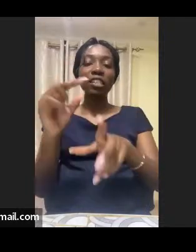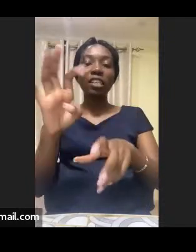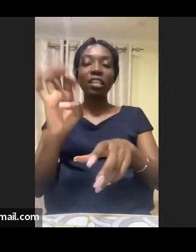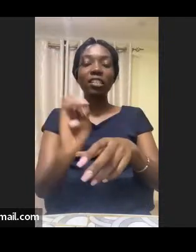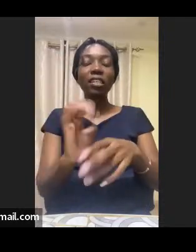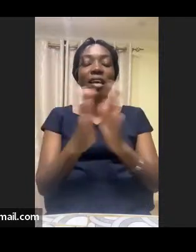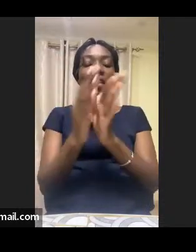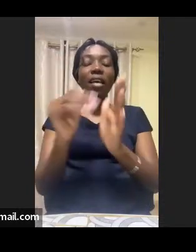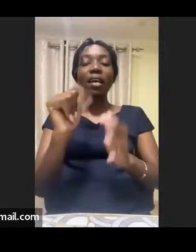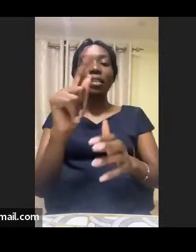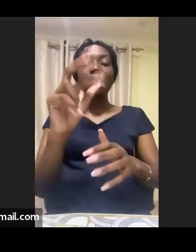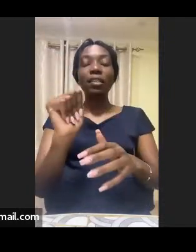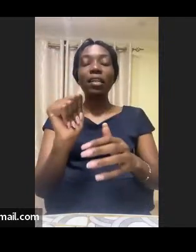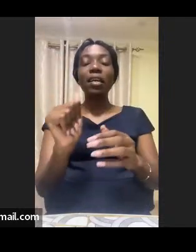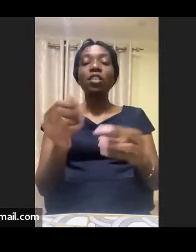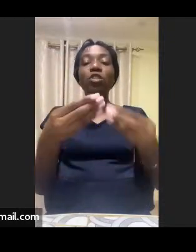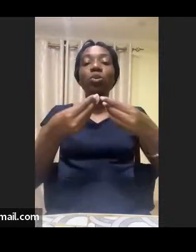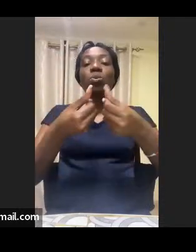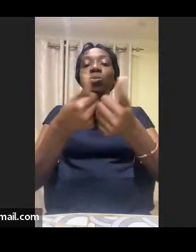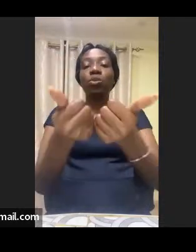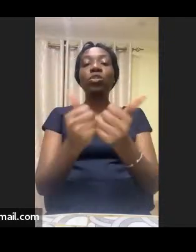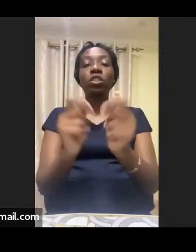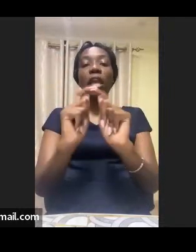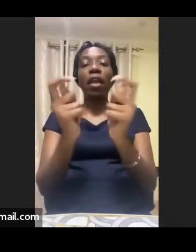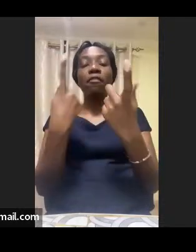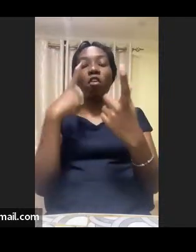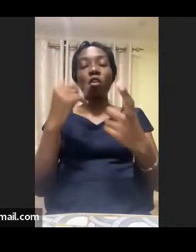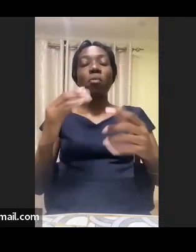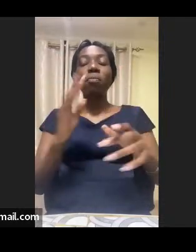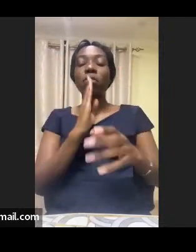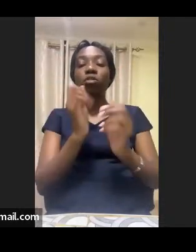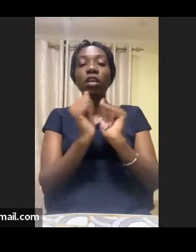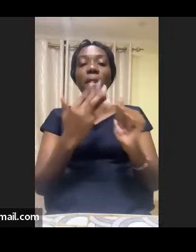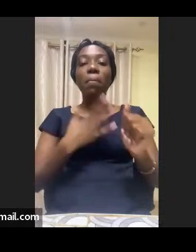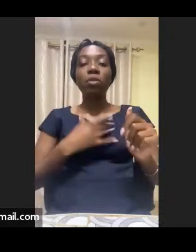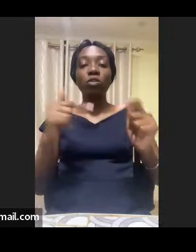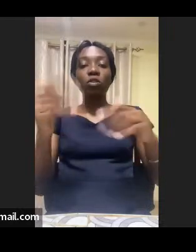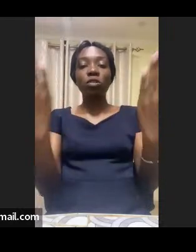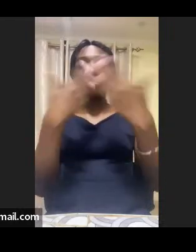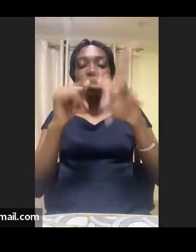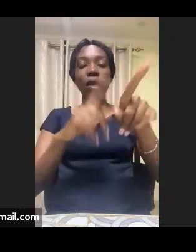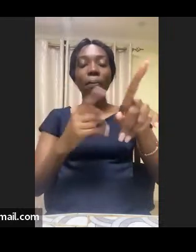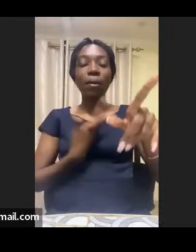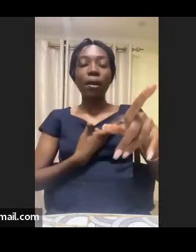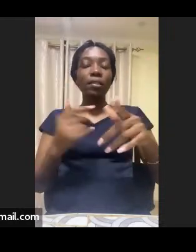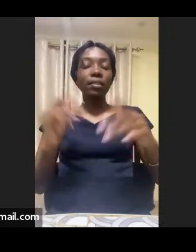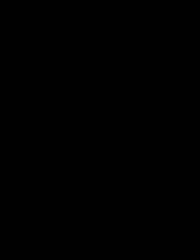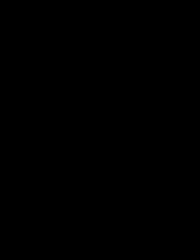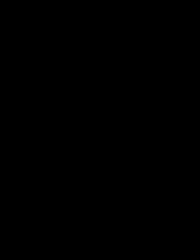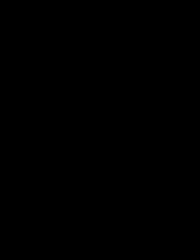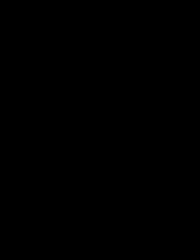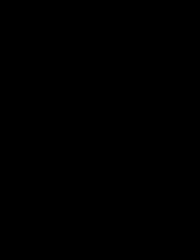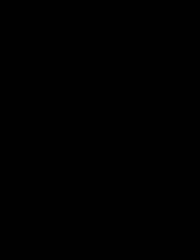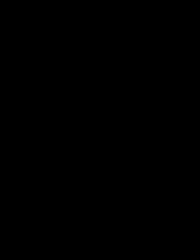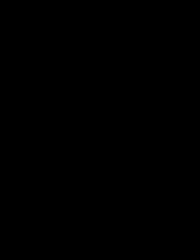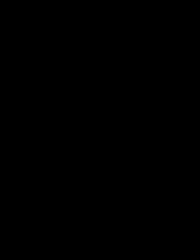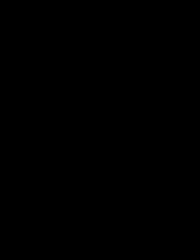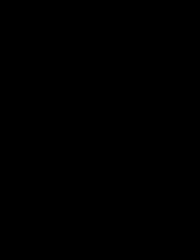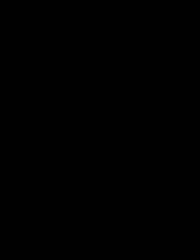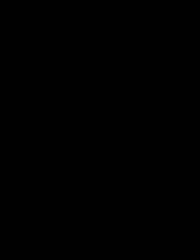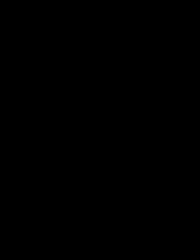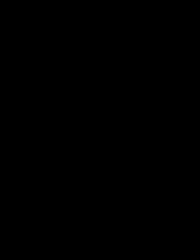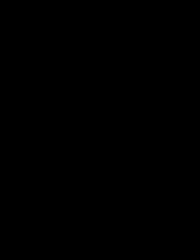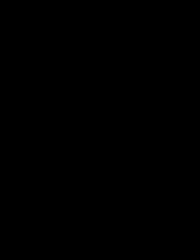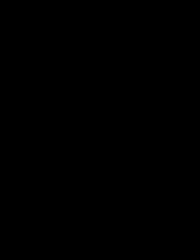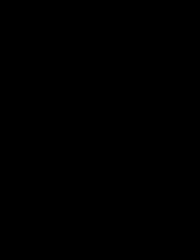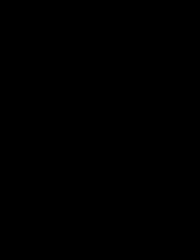team for having me tonight, even as we celebrate HR Month. As I share my screen,